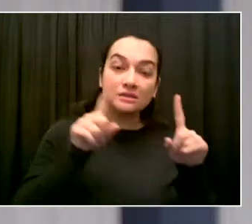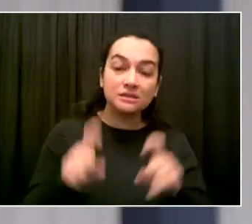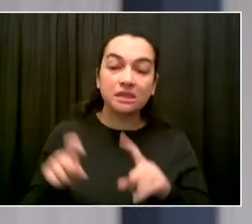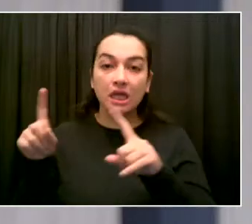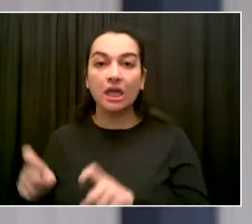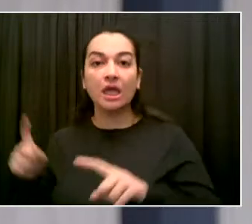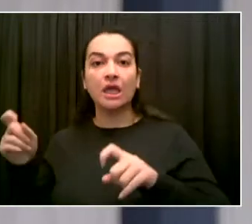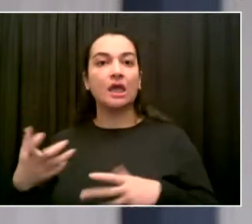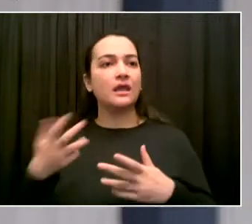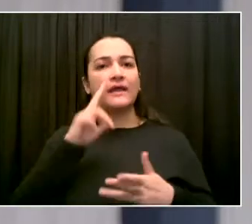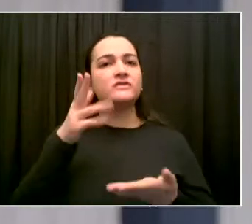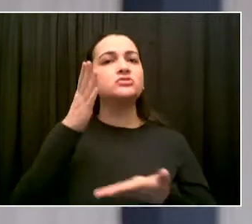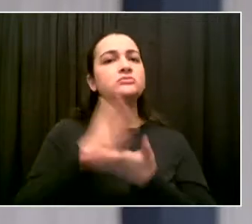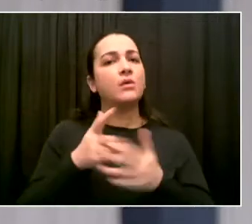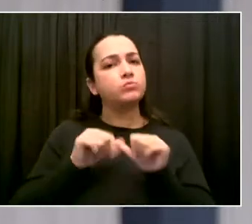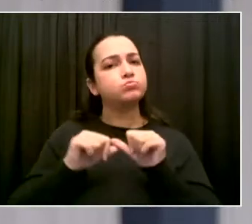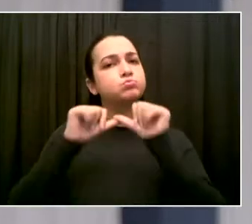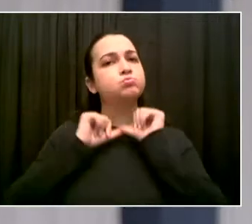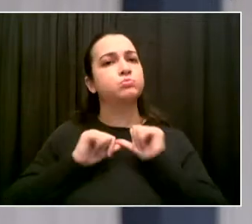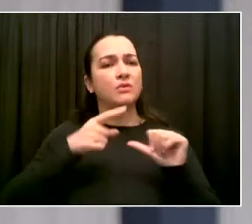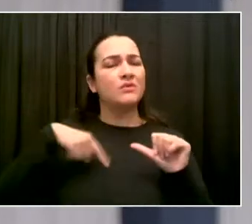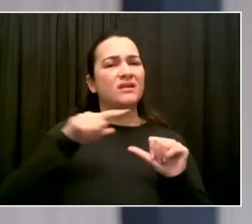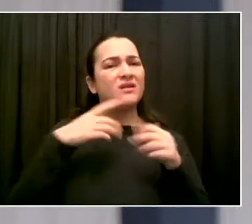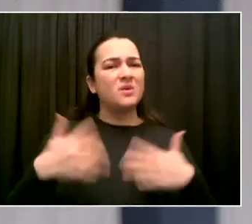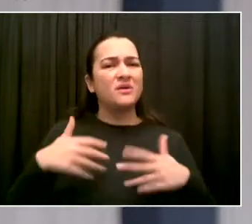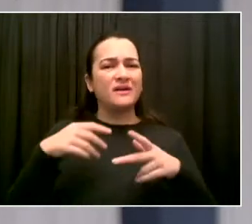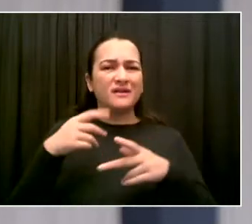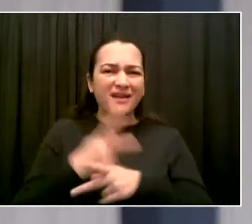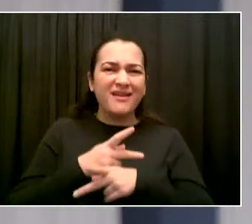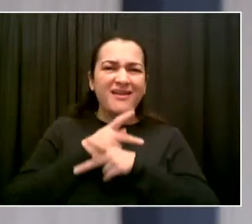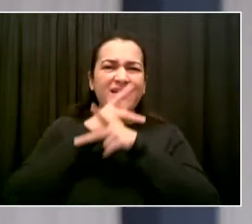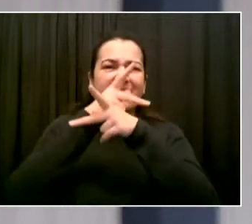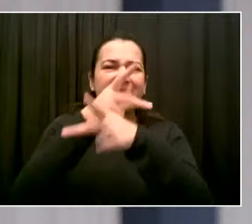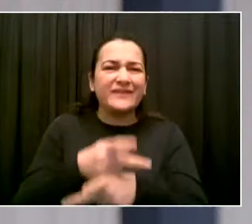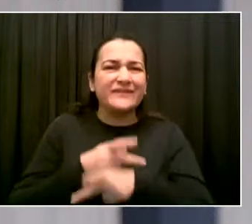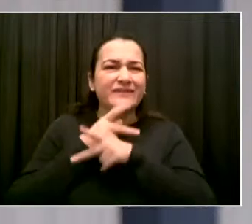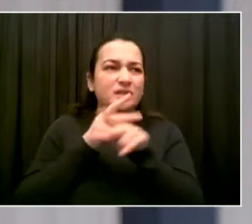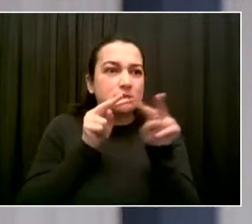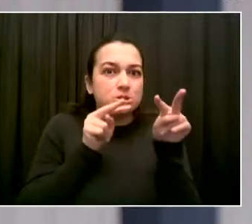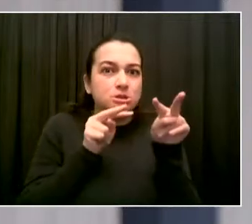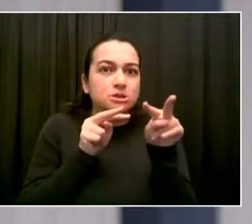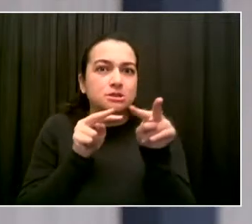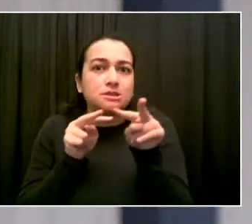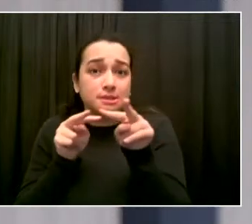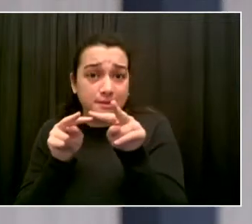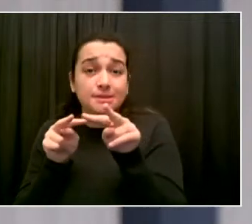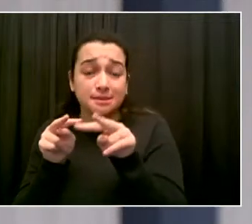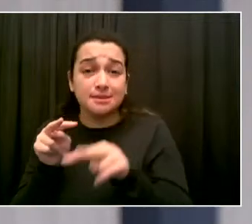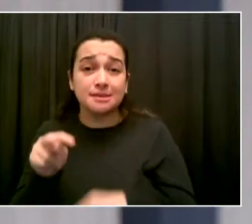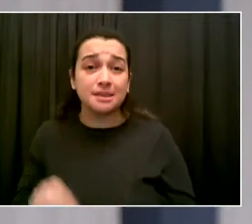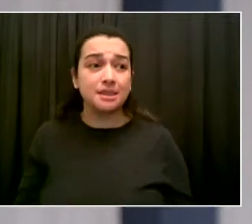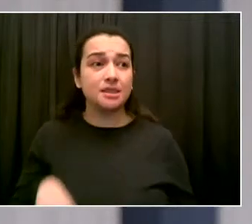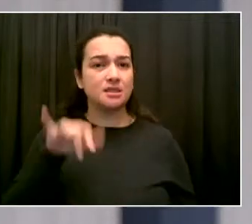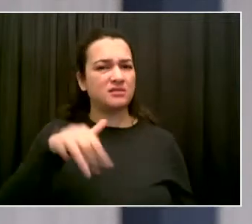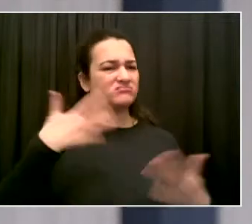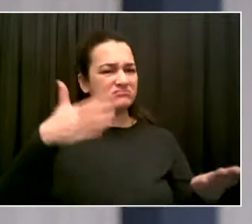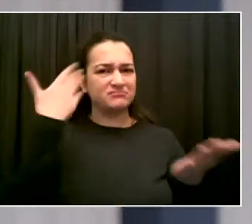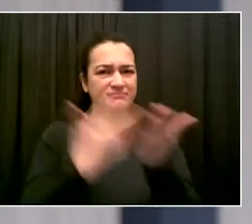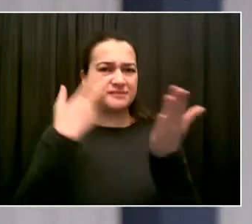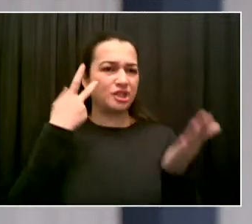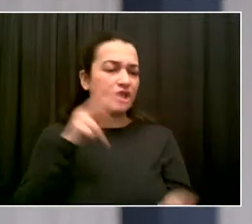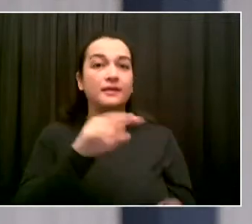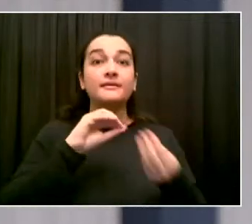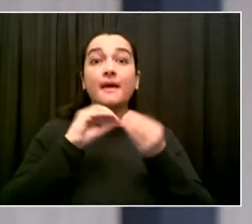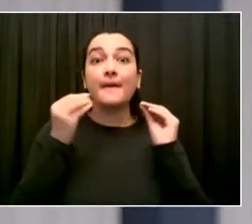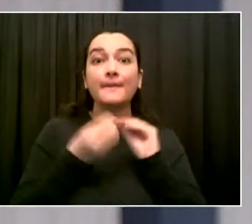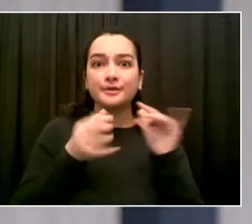in schools. As every parent knows, closures also put stress on the entire household. Our goal will